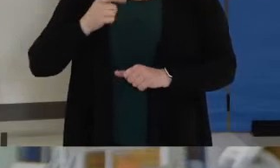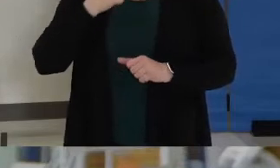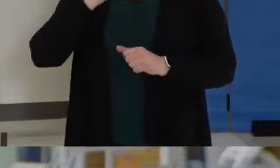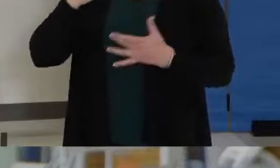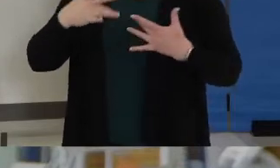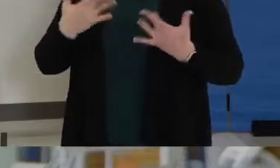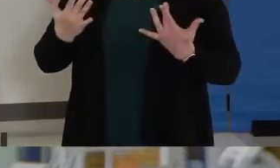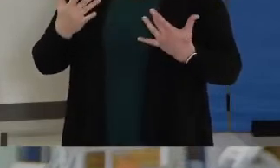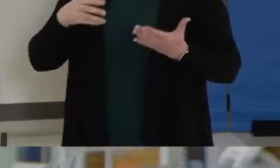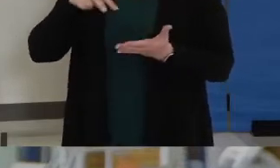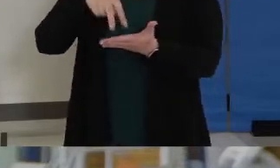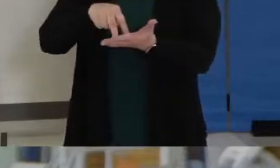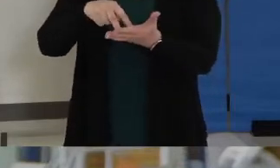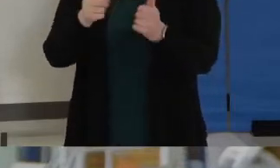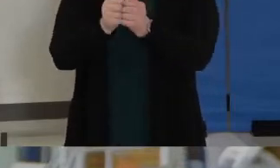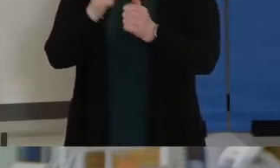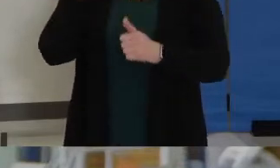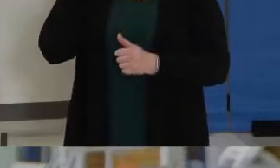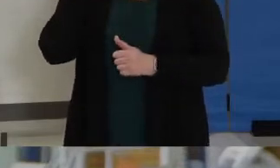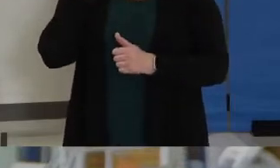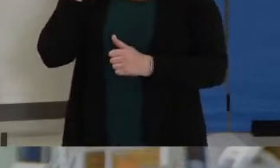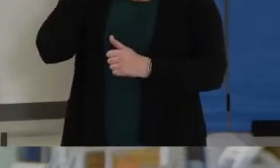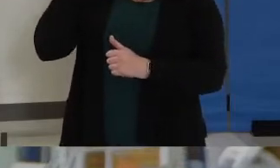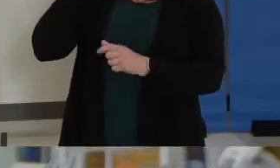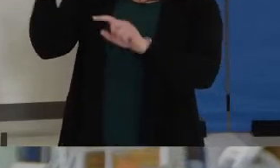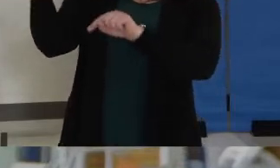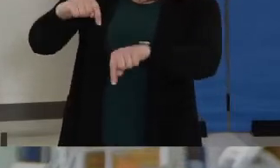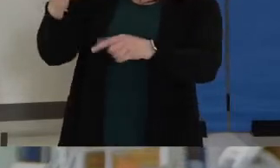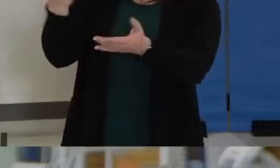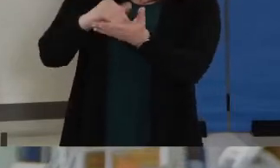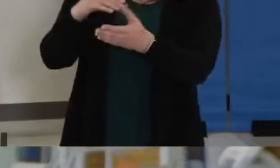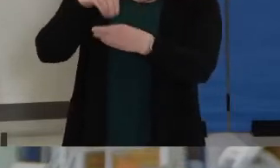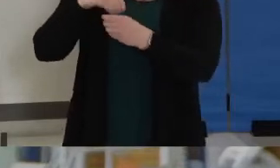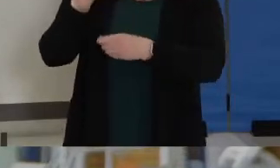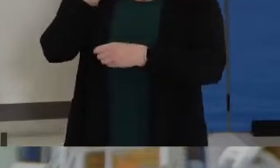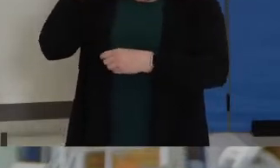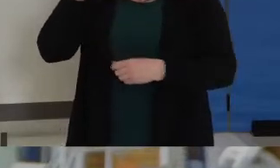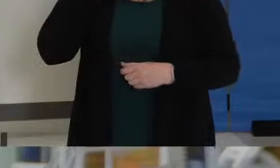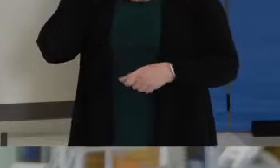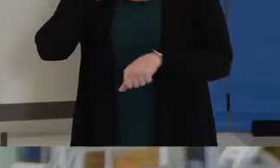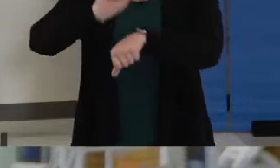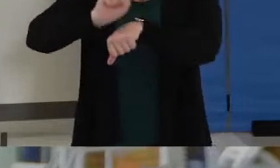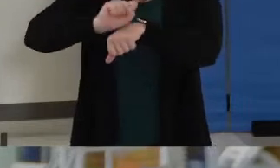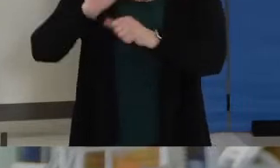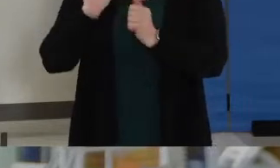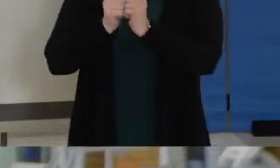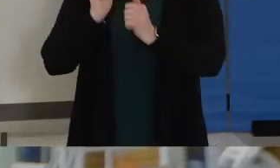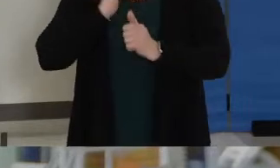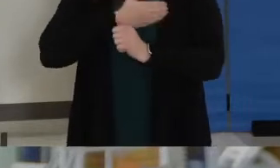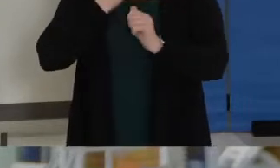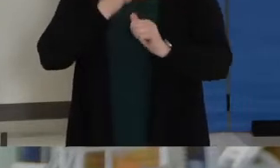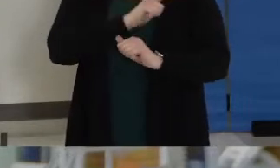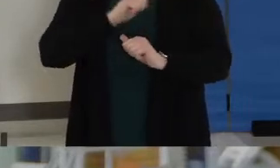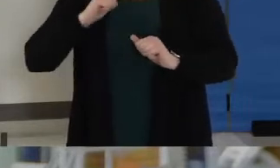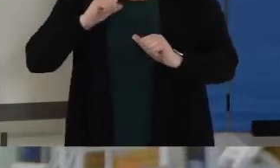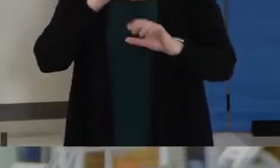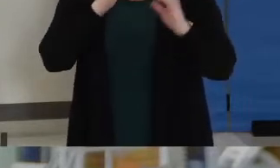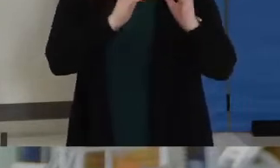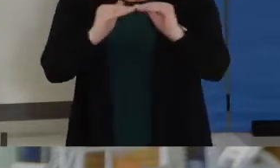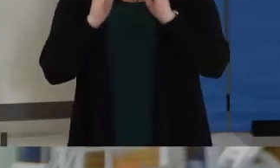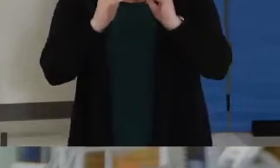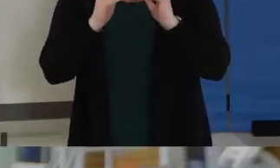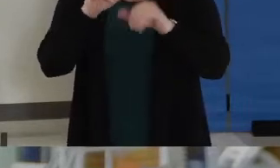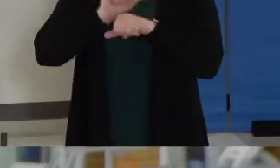I want to thank you, Governor, for being here again in San Diego, for working with my legislative colleagues, for working with our